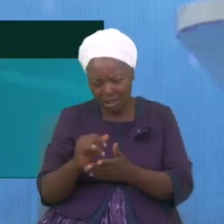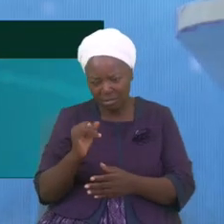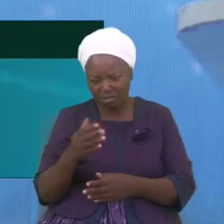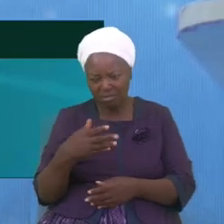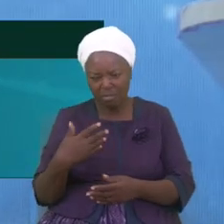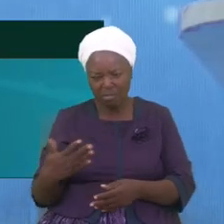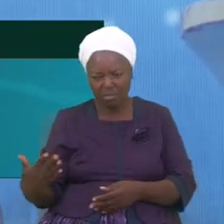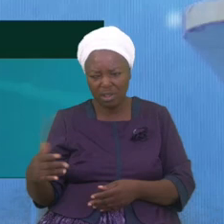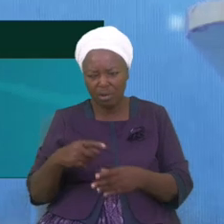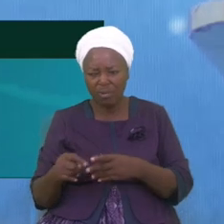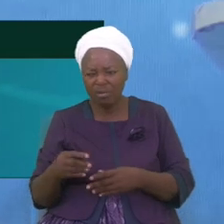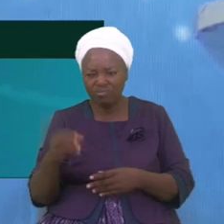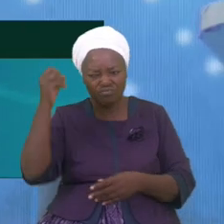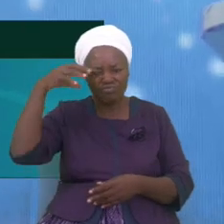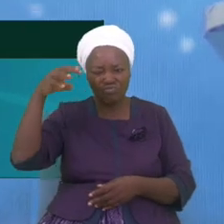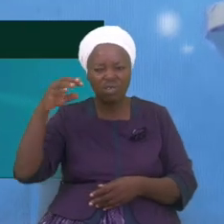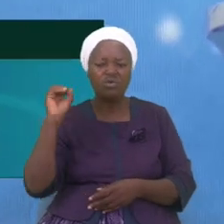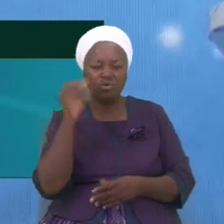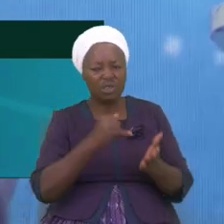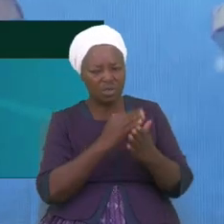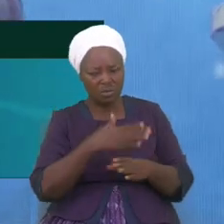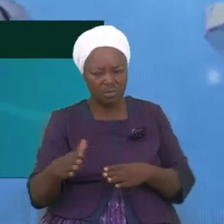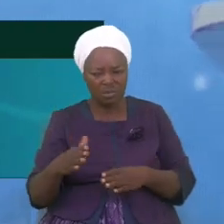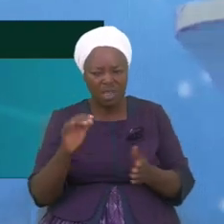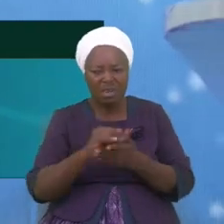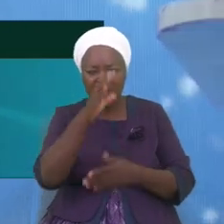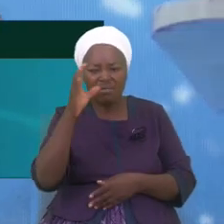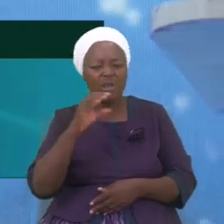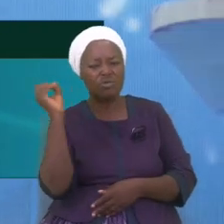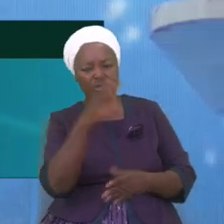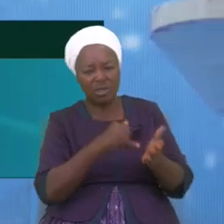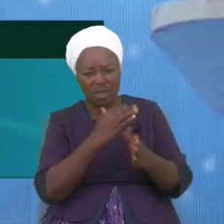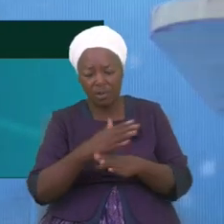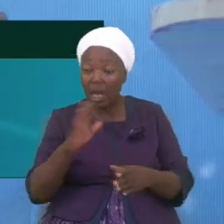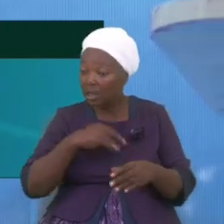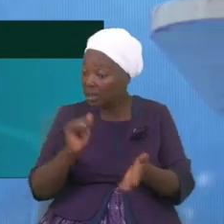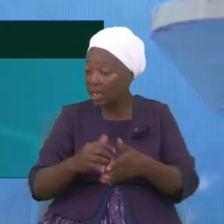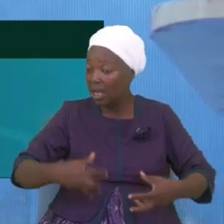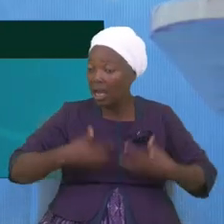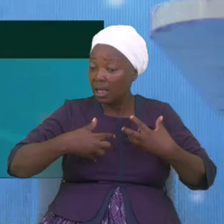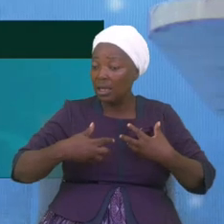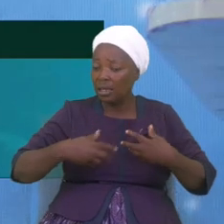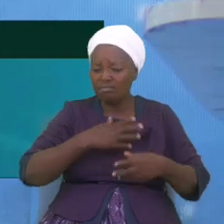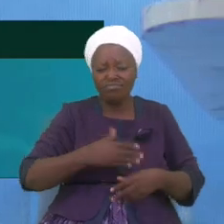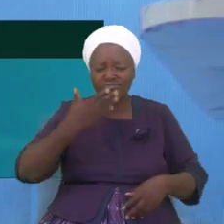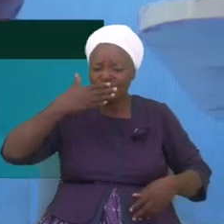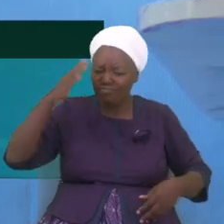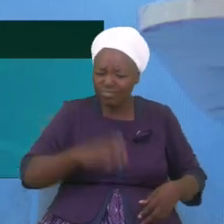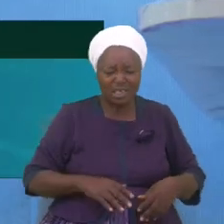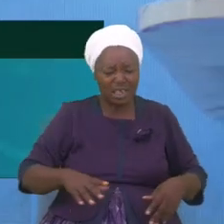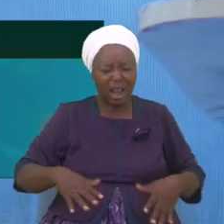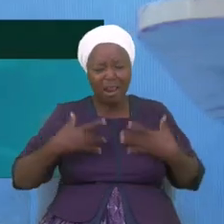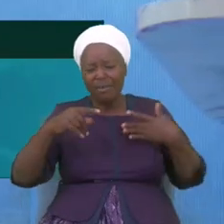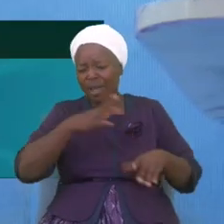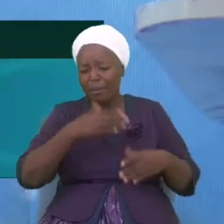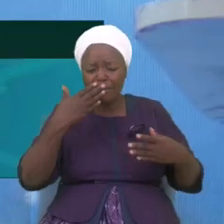drop that one. That occultism, drop that one. And that anger and violence and, you know, destroying other